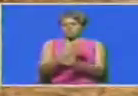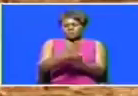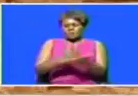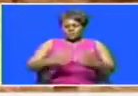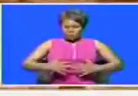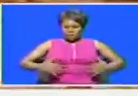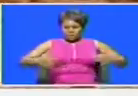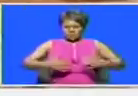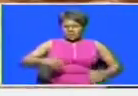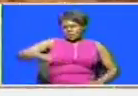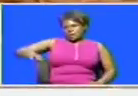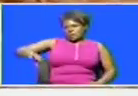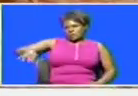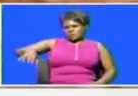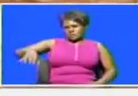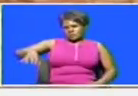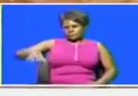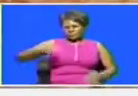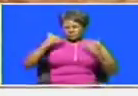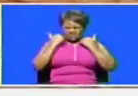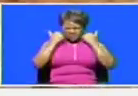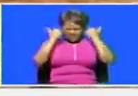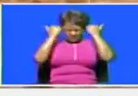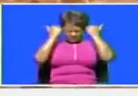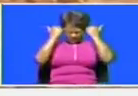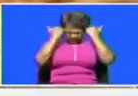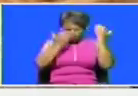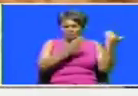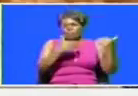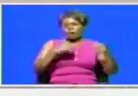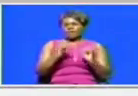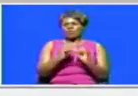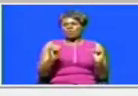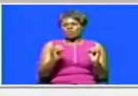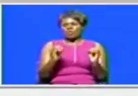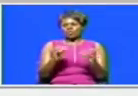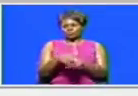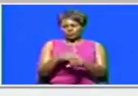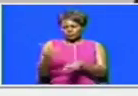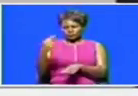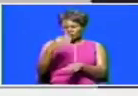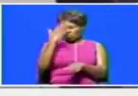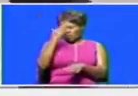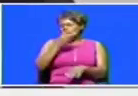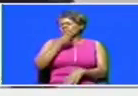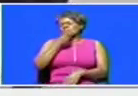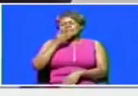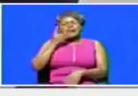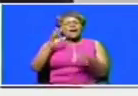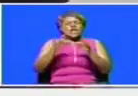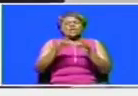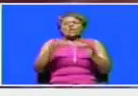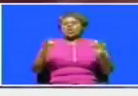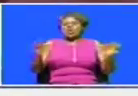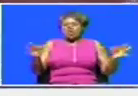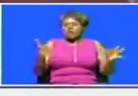Garissa County. Desperation and hopelessness slowly setting in following a long drought spell that is not